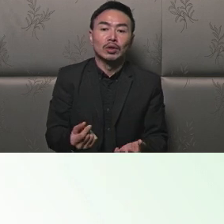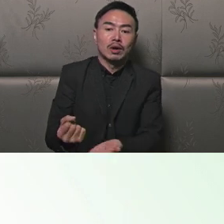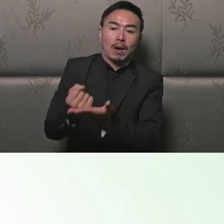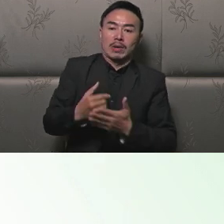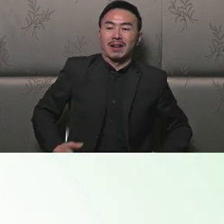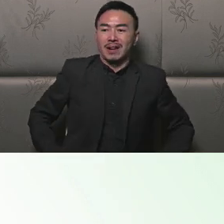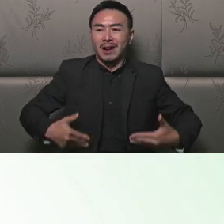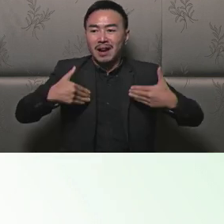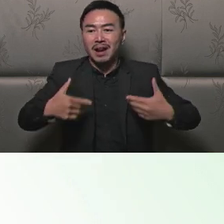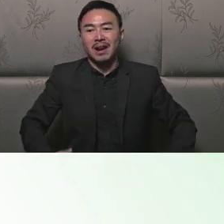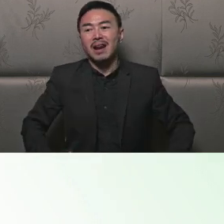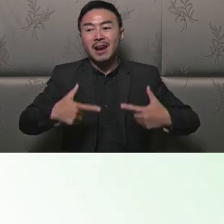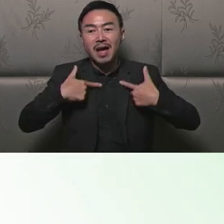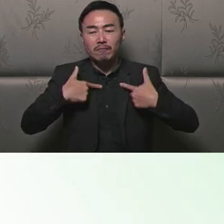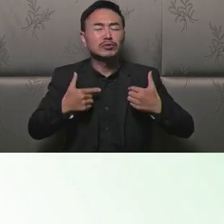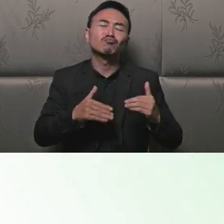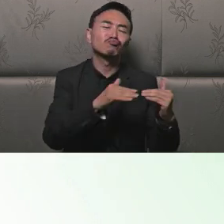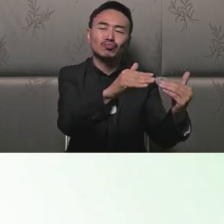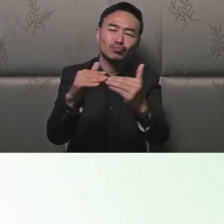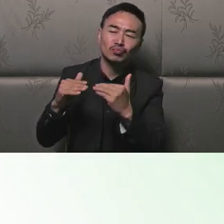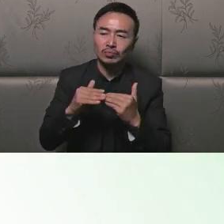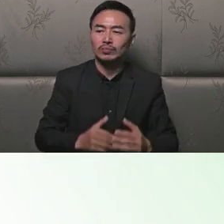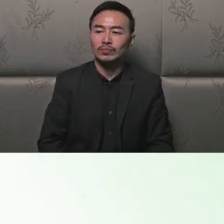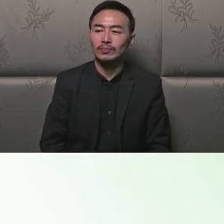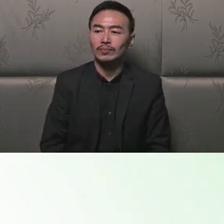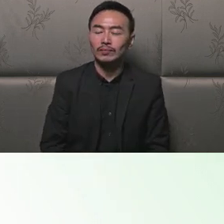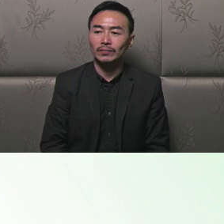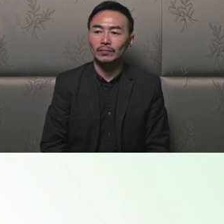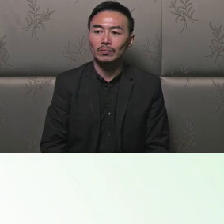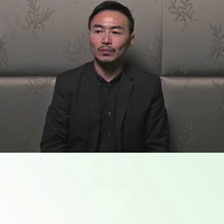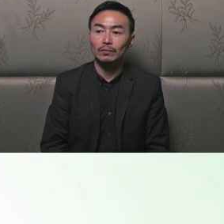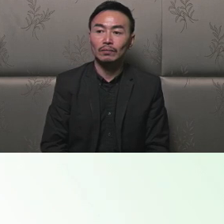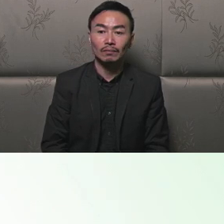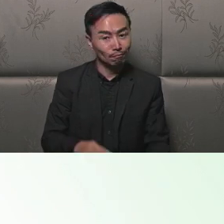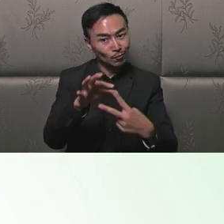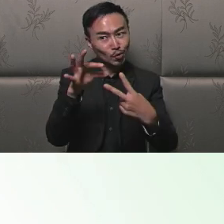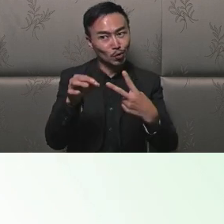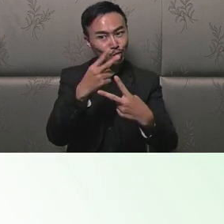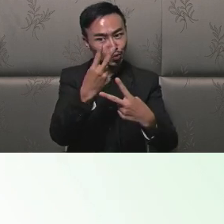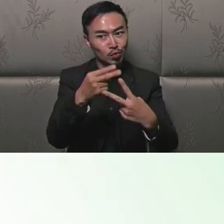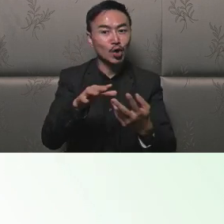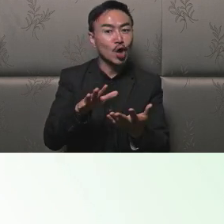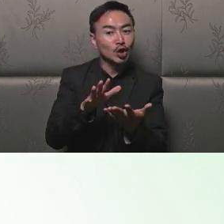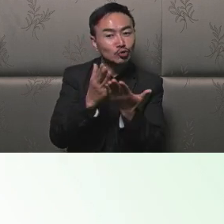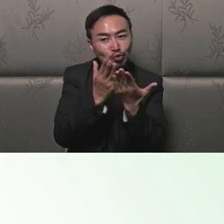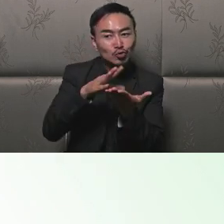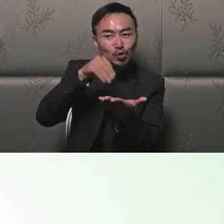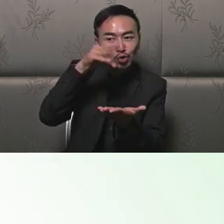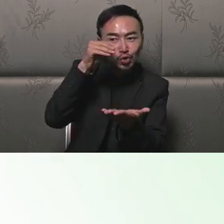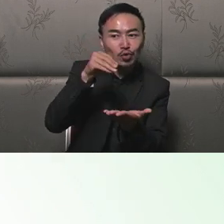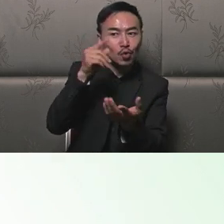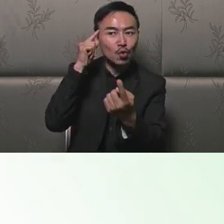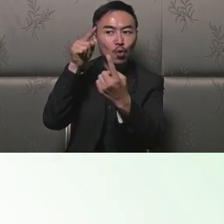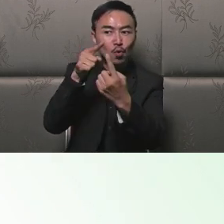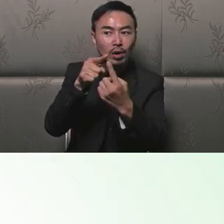lifelong learning schemes that NILE has been implementing for more than